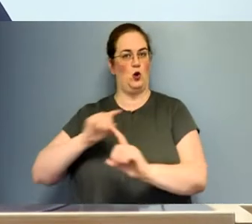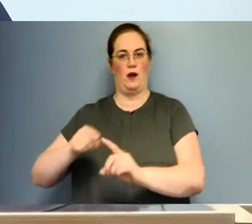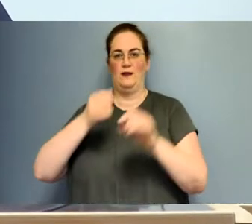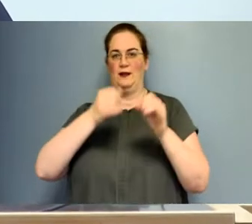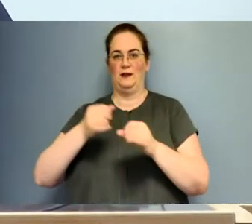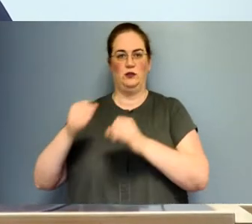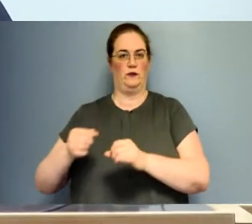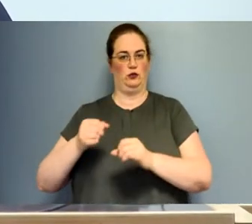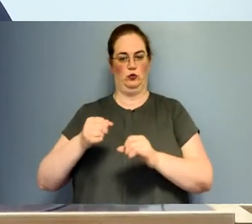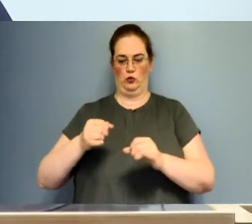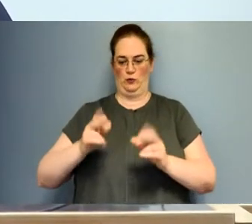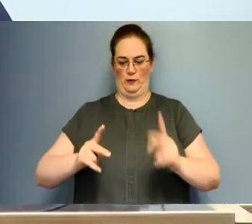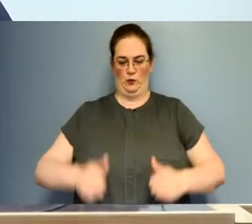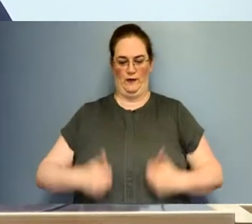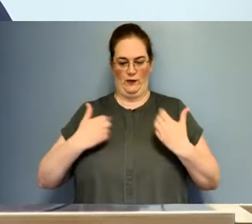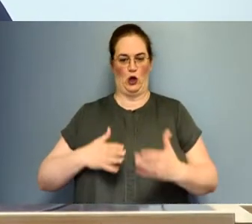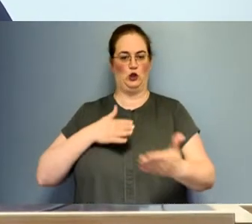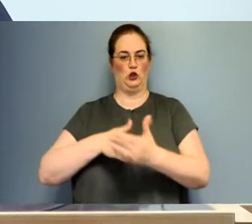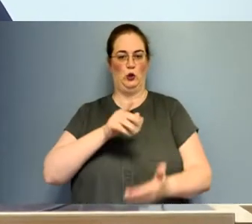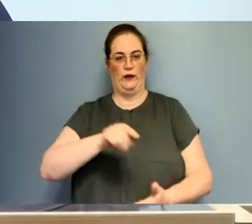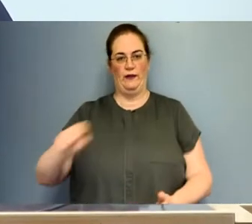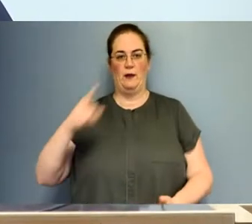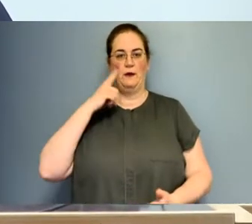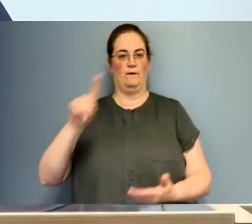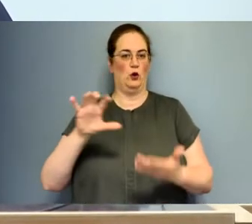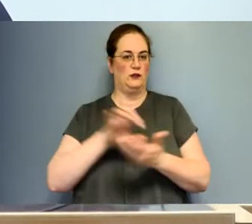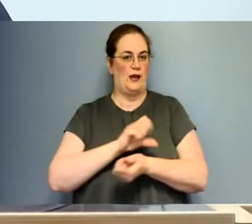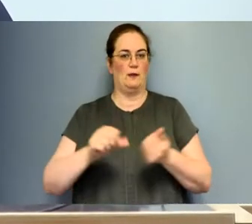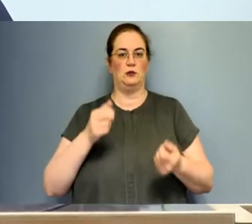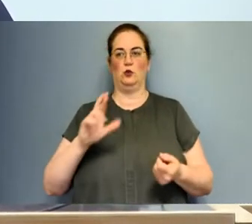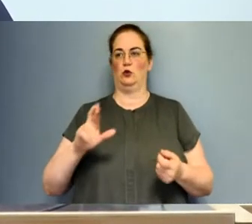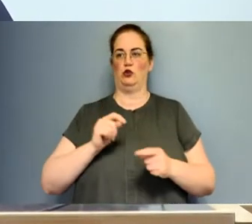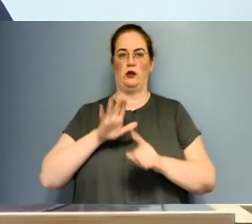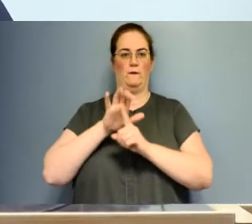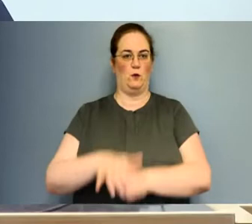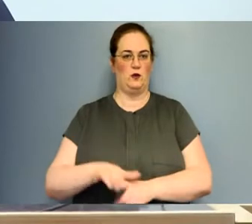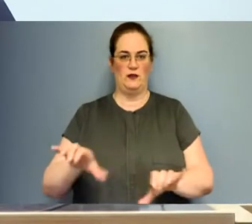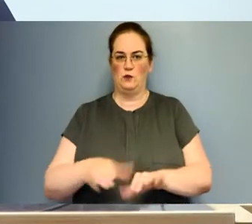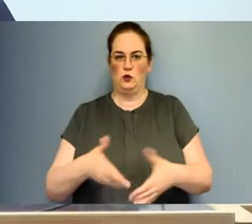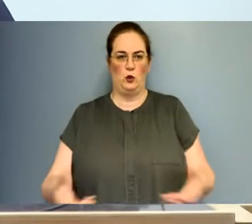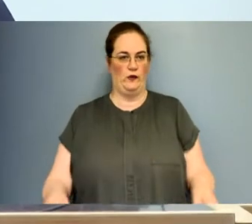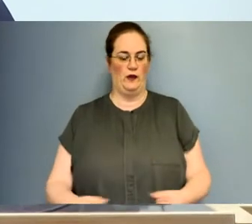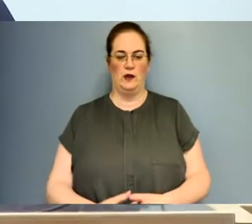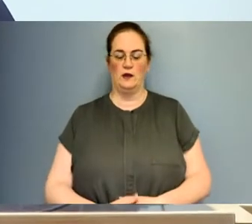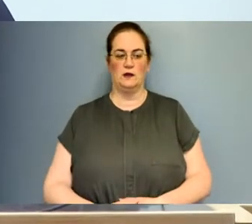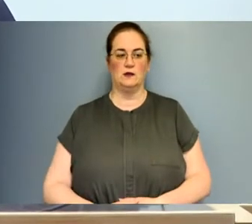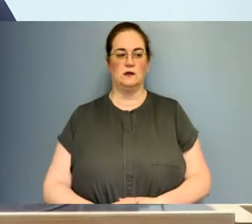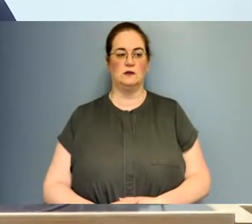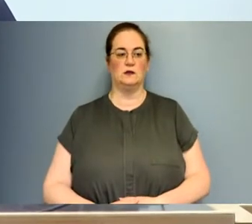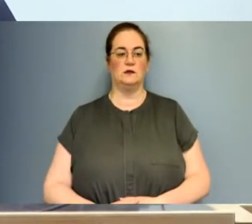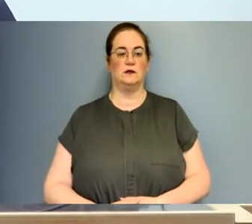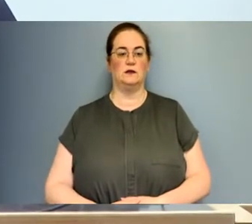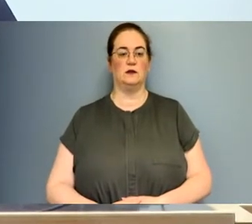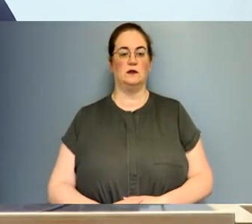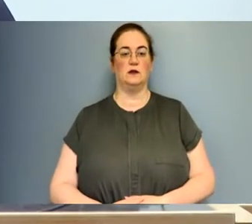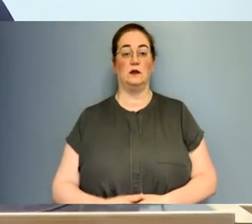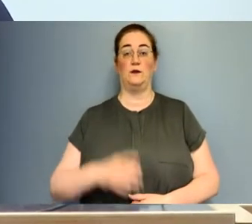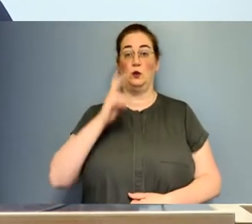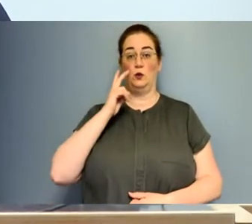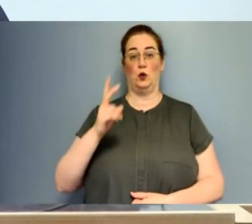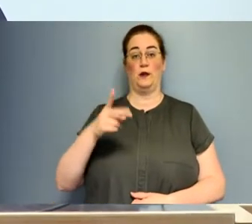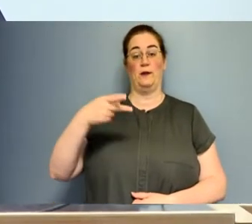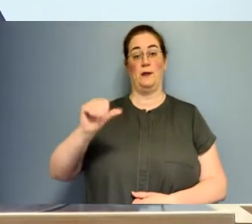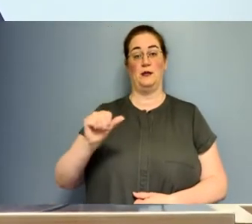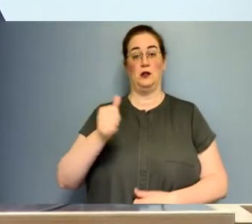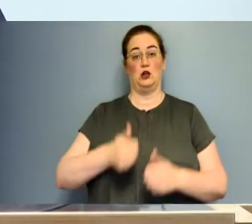residents of Bucks County, suing them for damages or trying to force them to do things. If you just go to the Pennsylvania Supreme